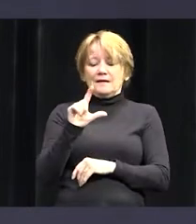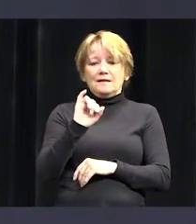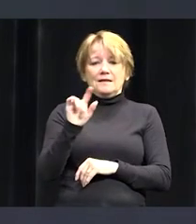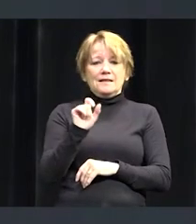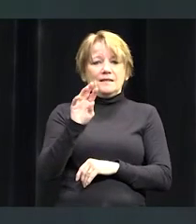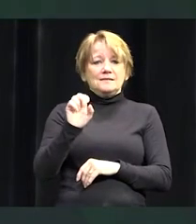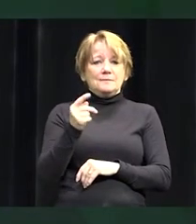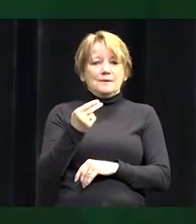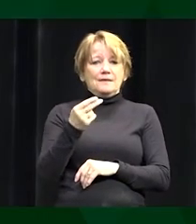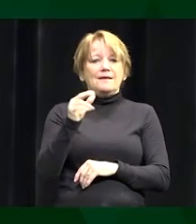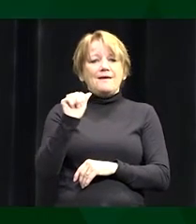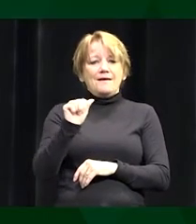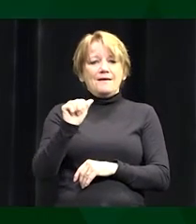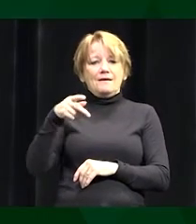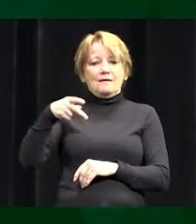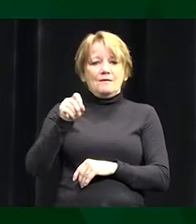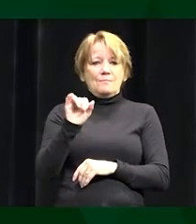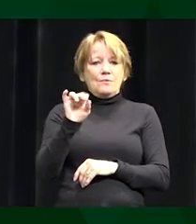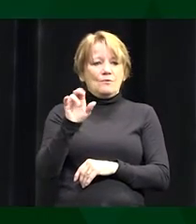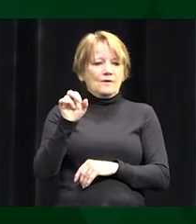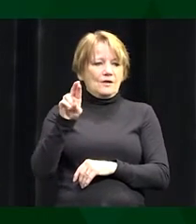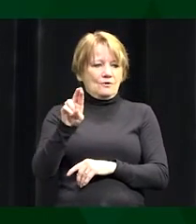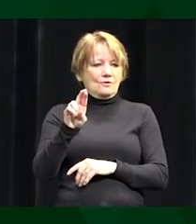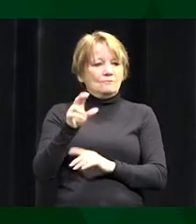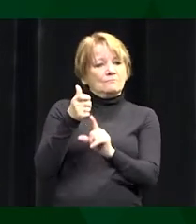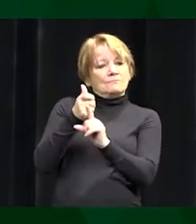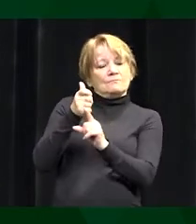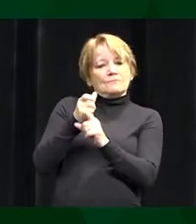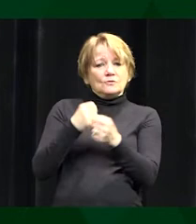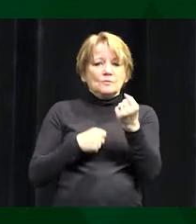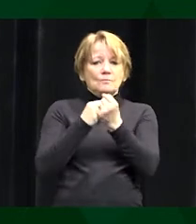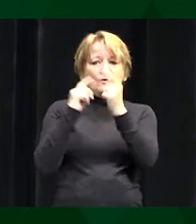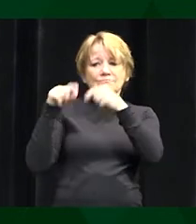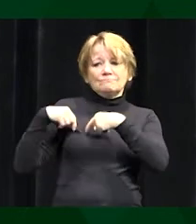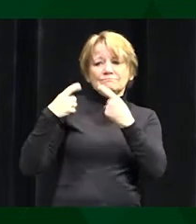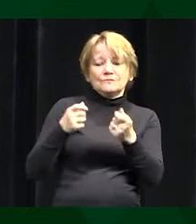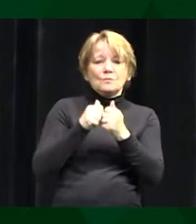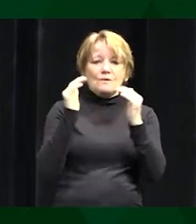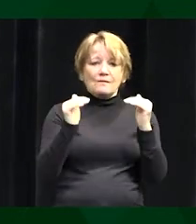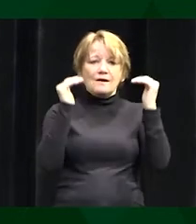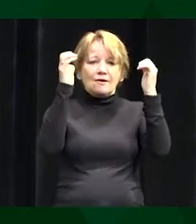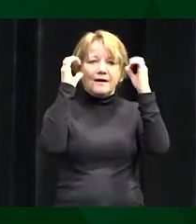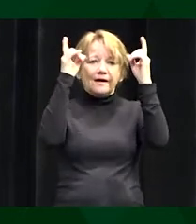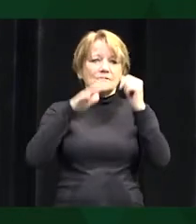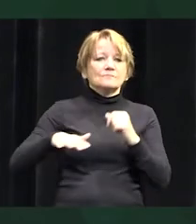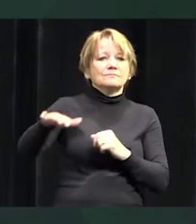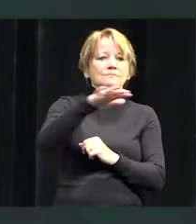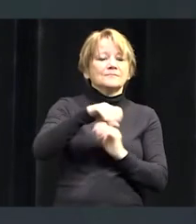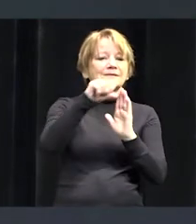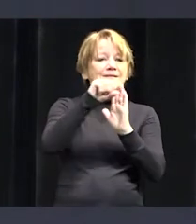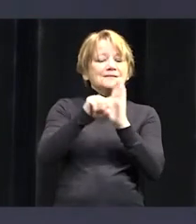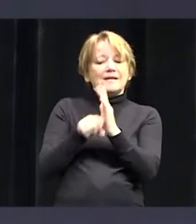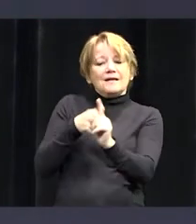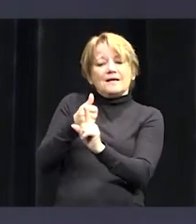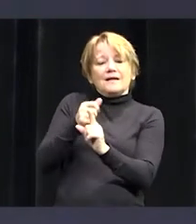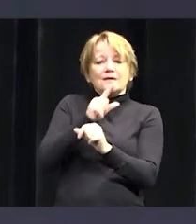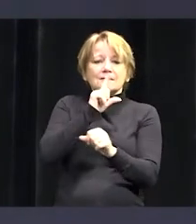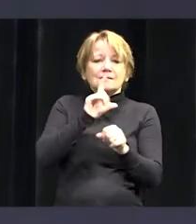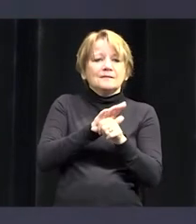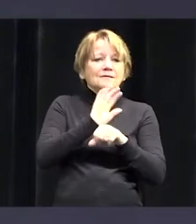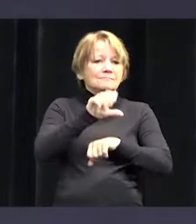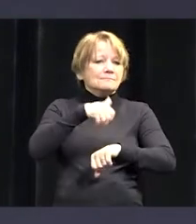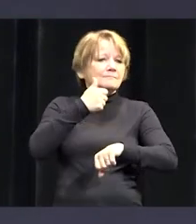elizabeth a pouria for her support of higher education throughout the commonwealth and dedication to the